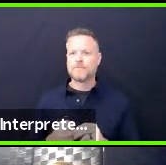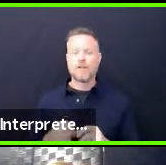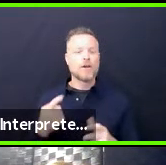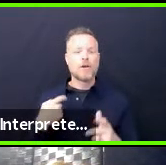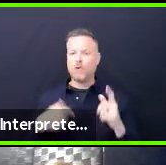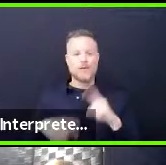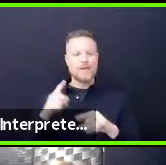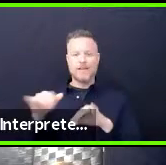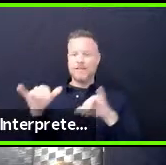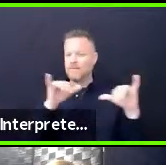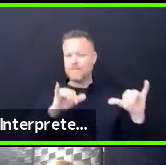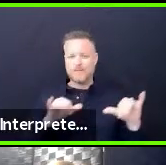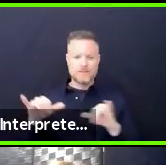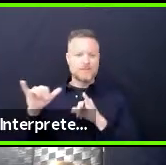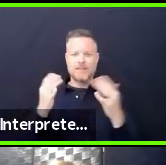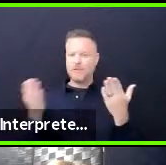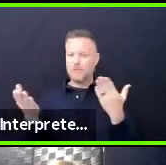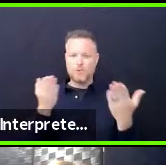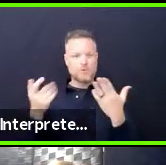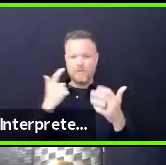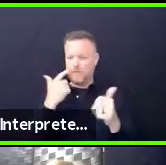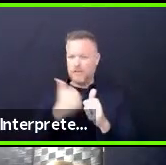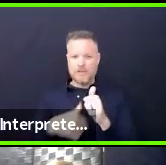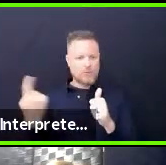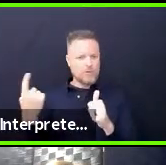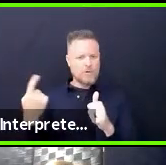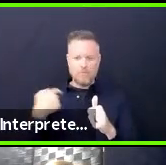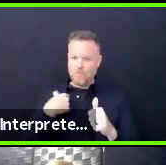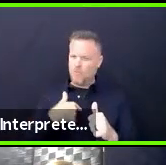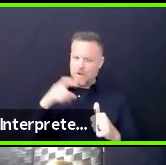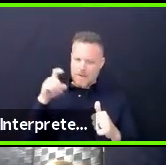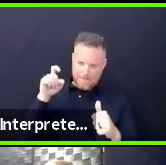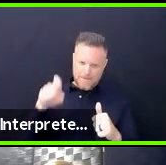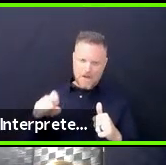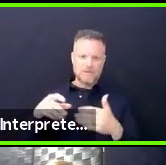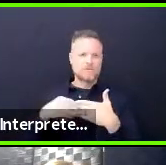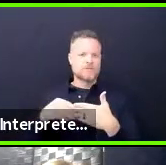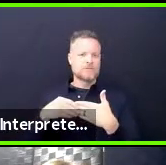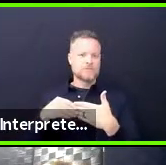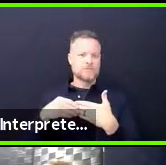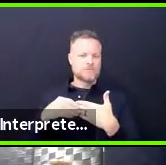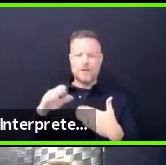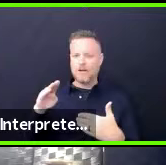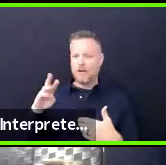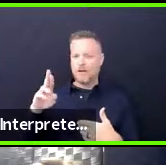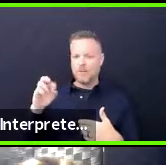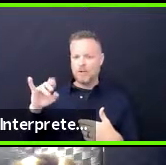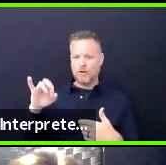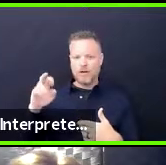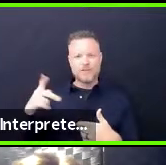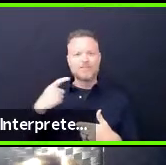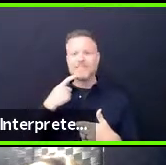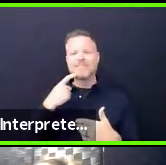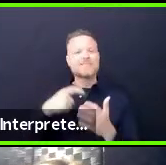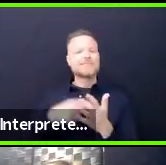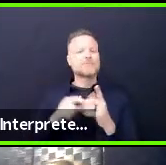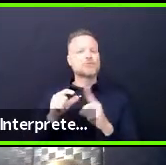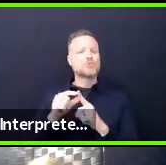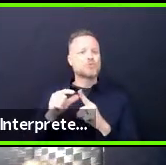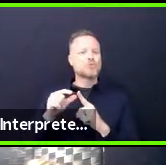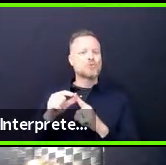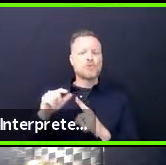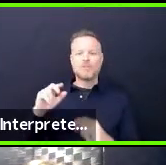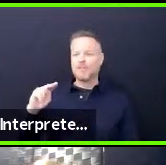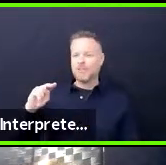fit all. You have to be flexible. Broderick mentioned it. You have to be able to be nimble and